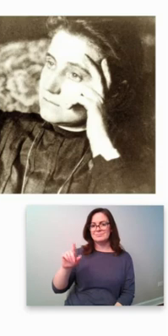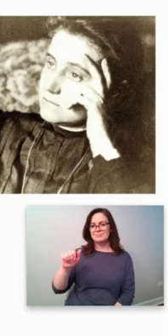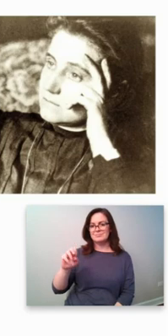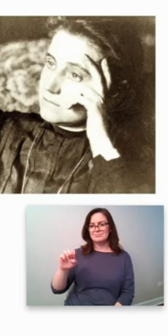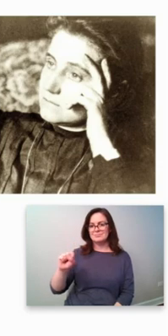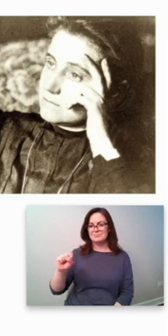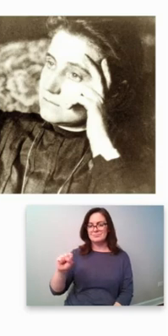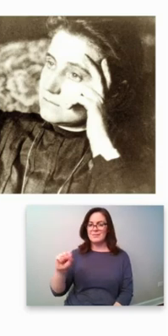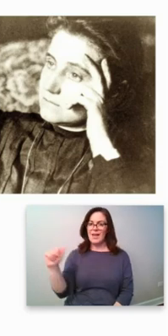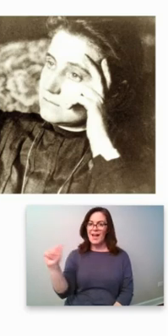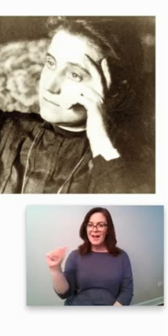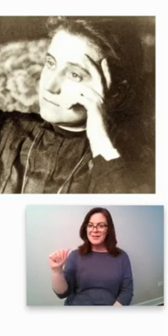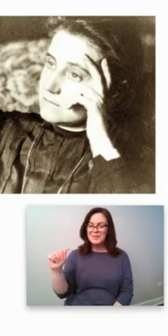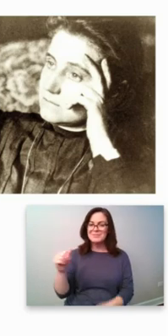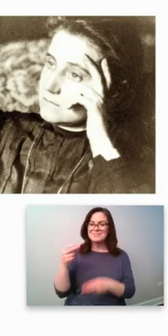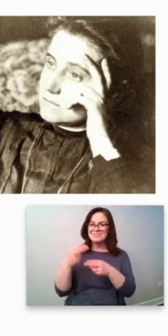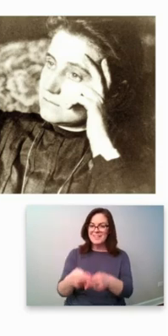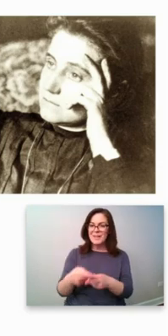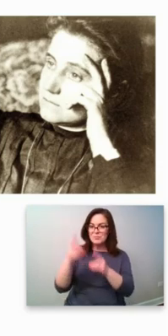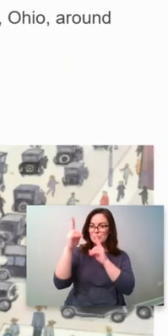go on.